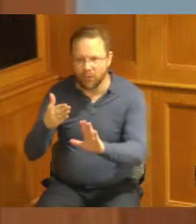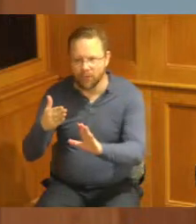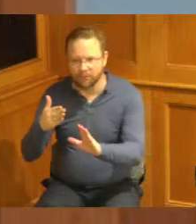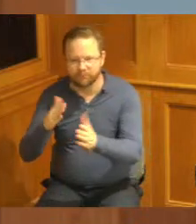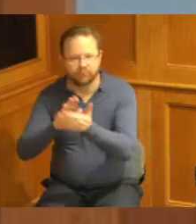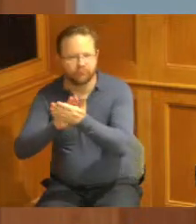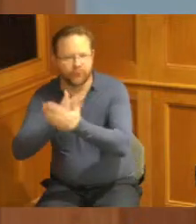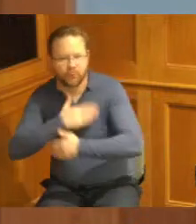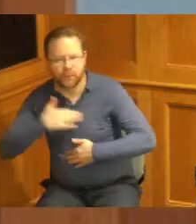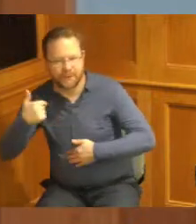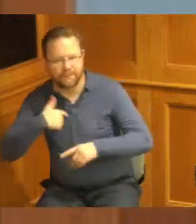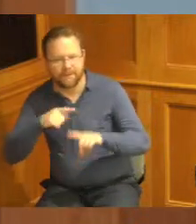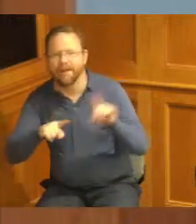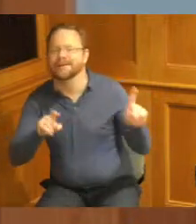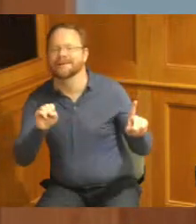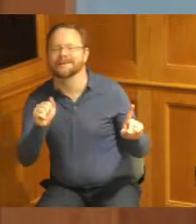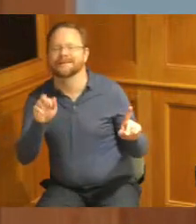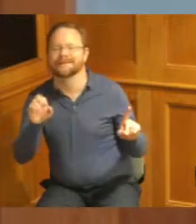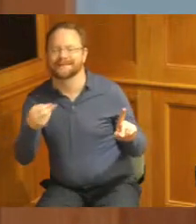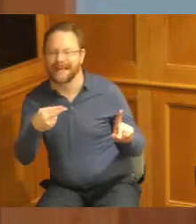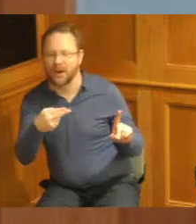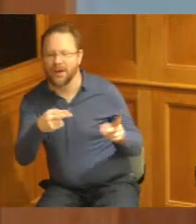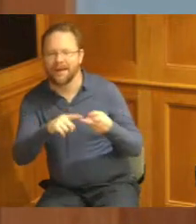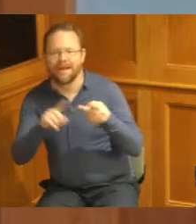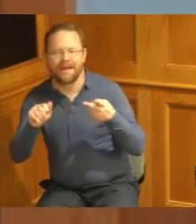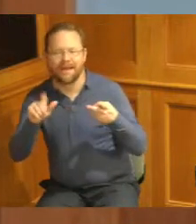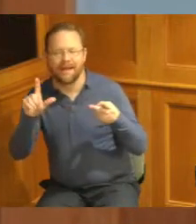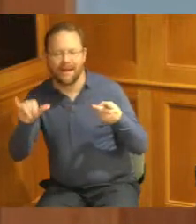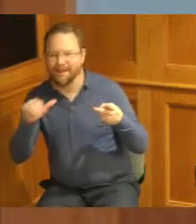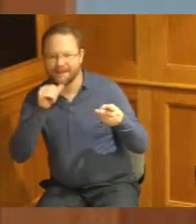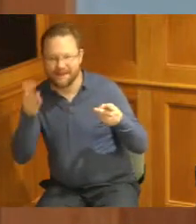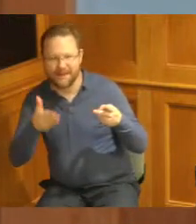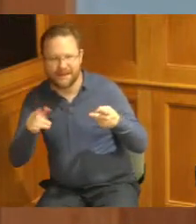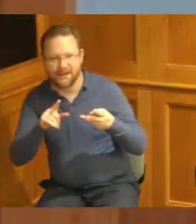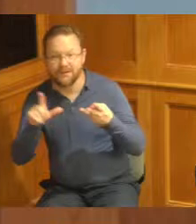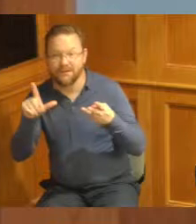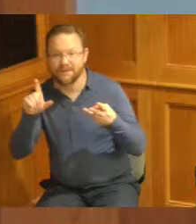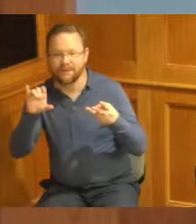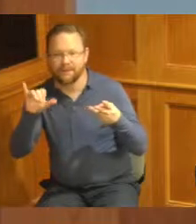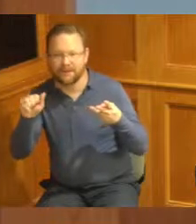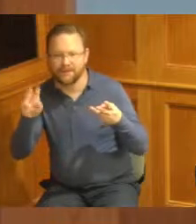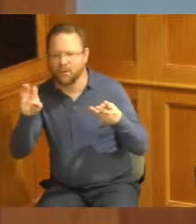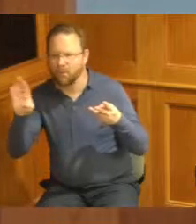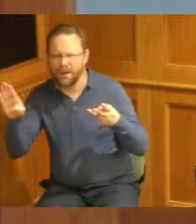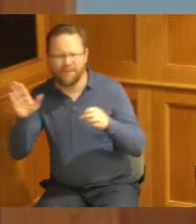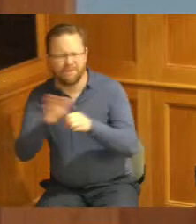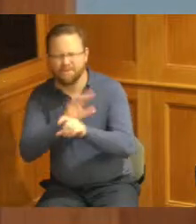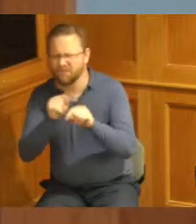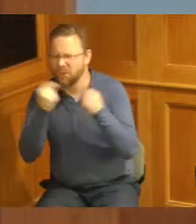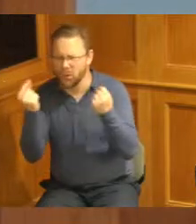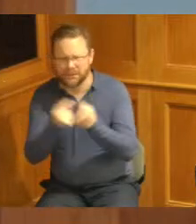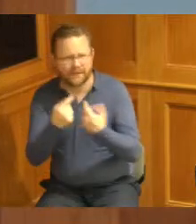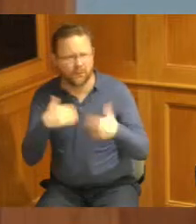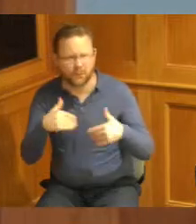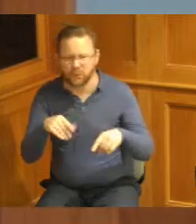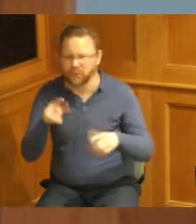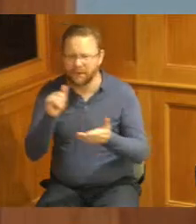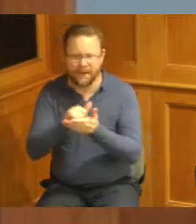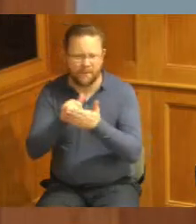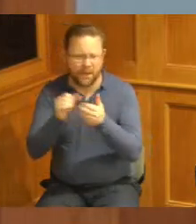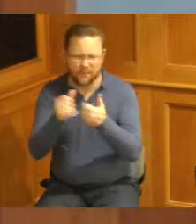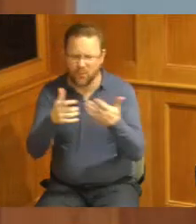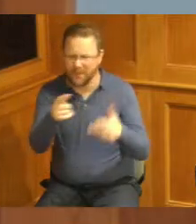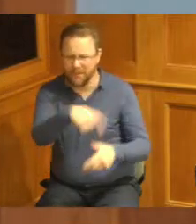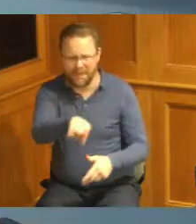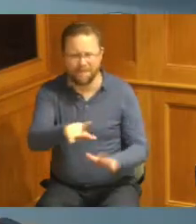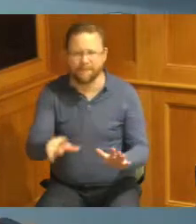Sarah? Sarah is back here in the back, and Allie's not here, and Lisa Webb, and there's just been a whole team of people, so couldn't do it without them. Thank